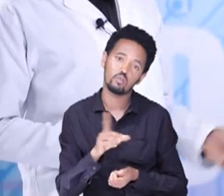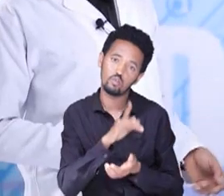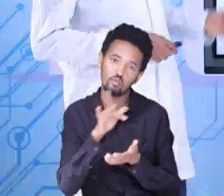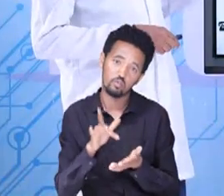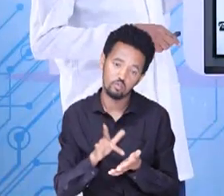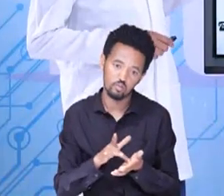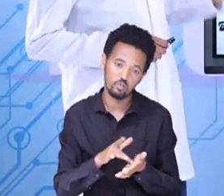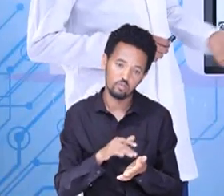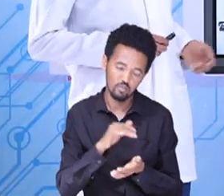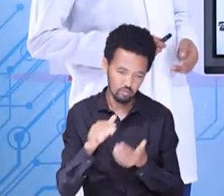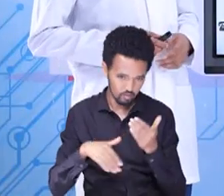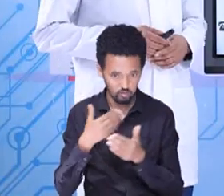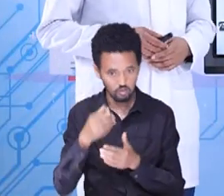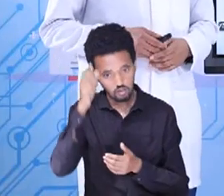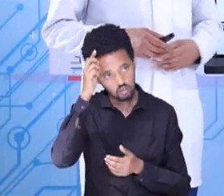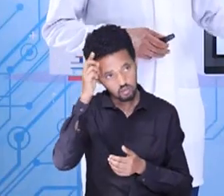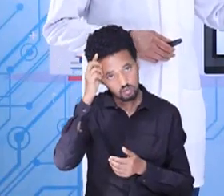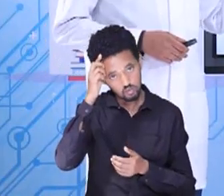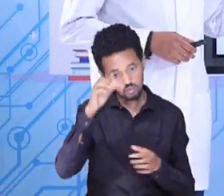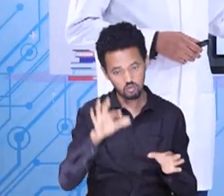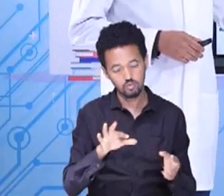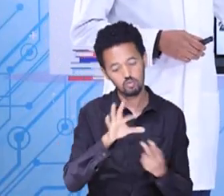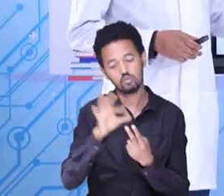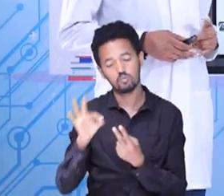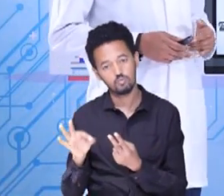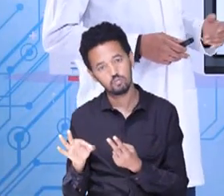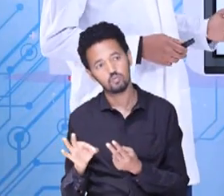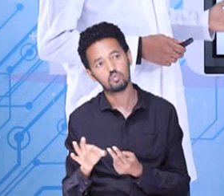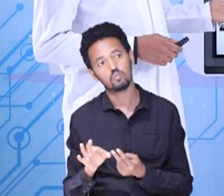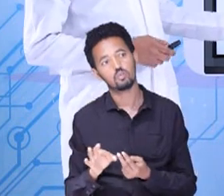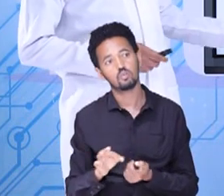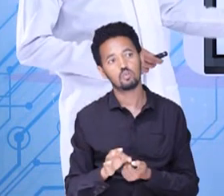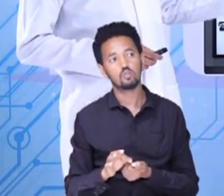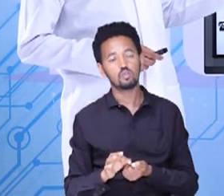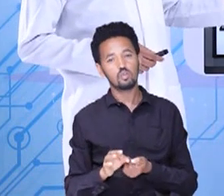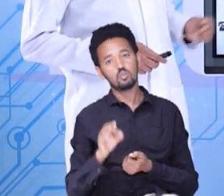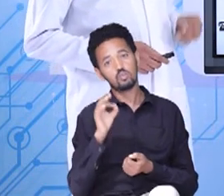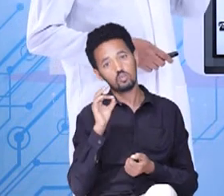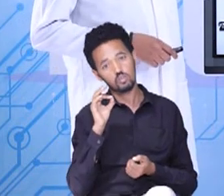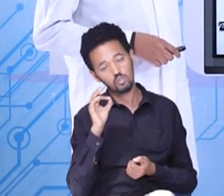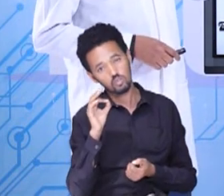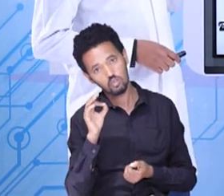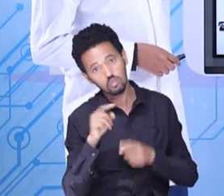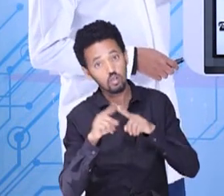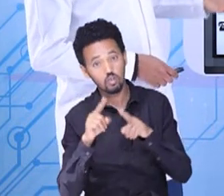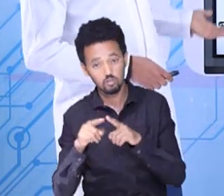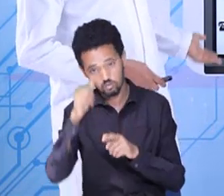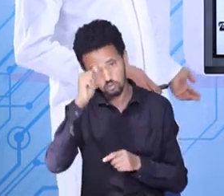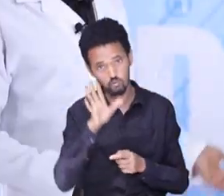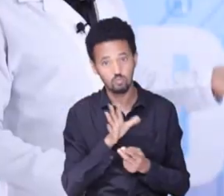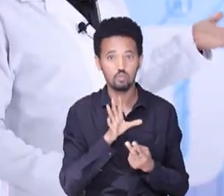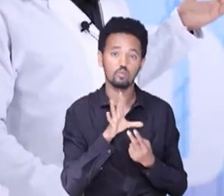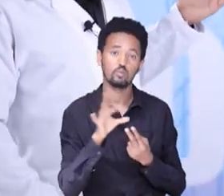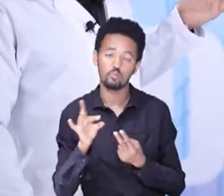central government. Then Haile Selassie assigned the former patriotic leader Ras Ababa Aragai to command its force against